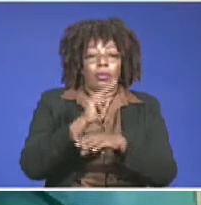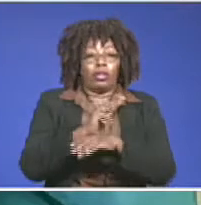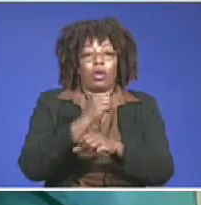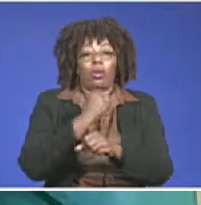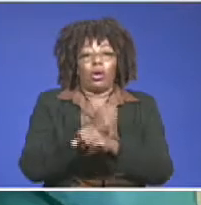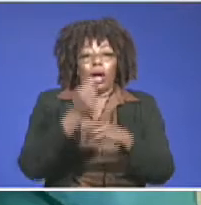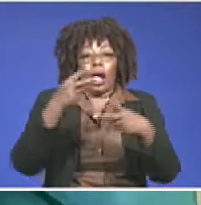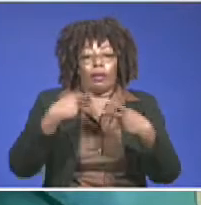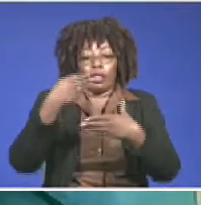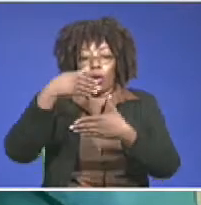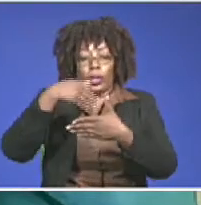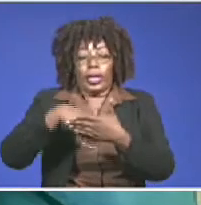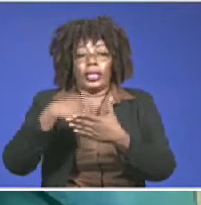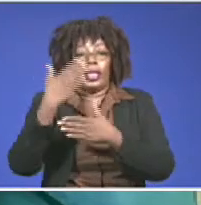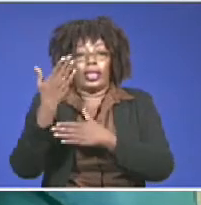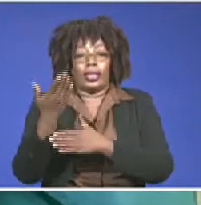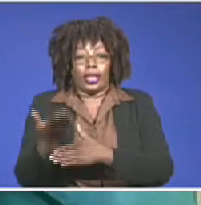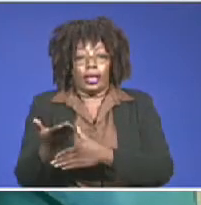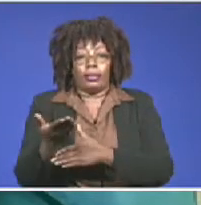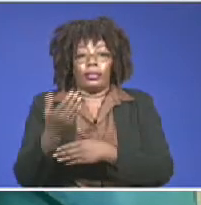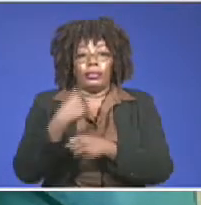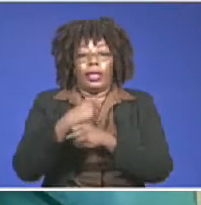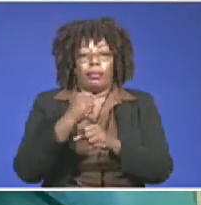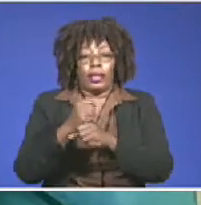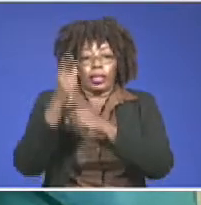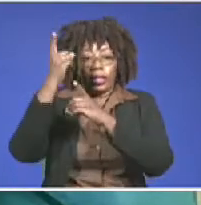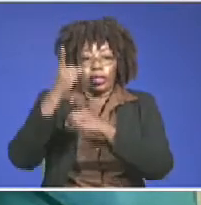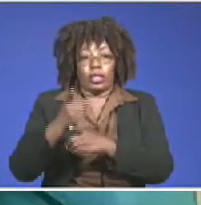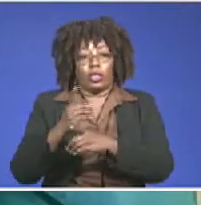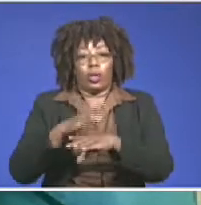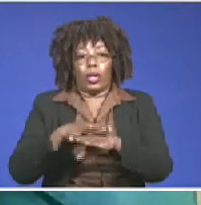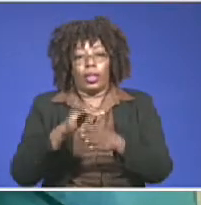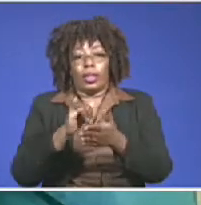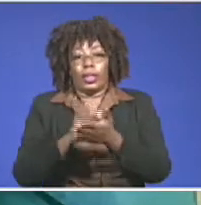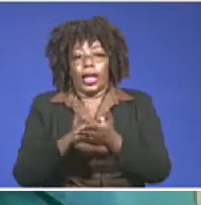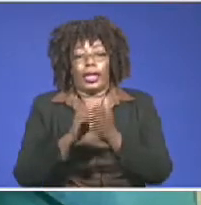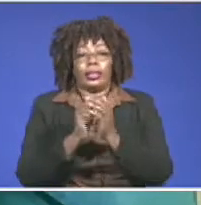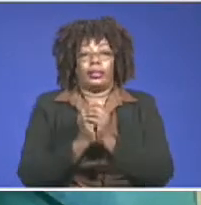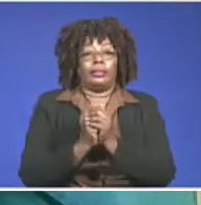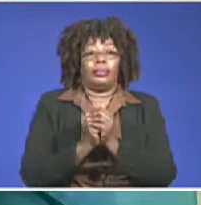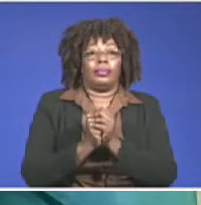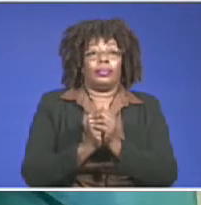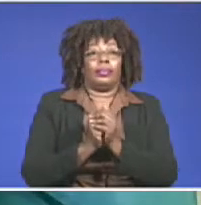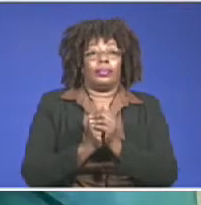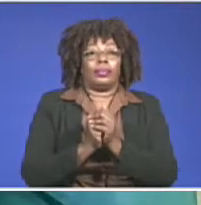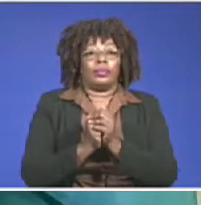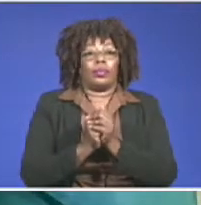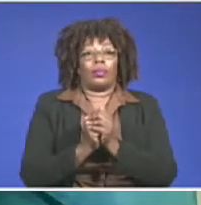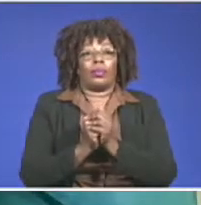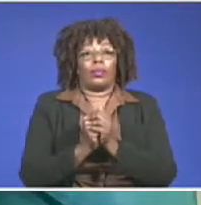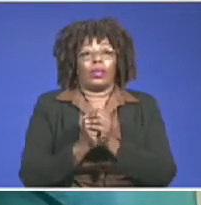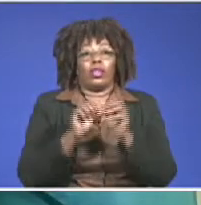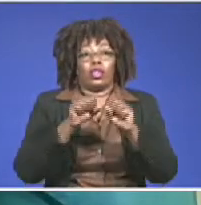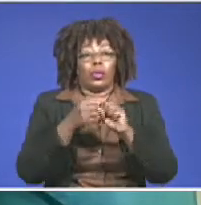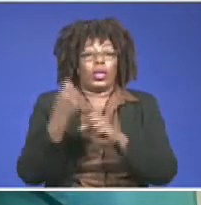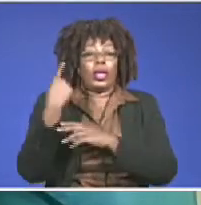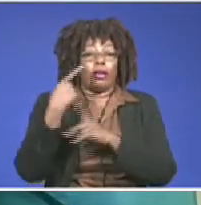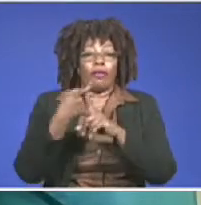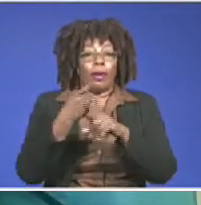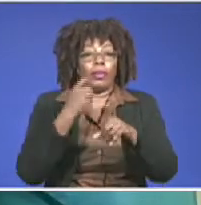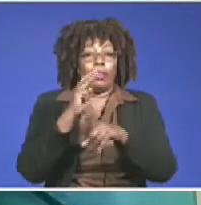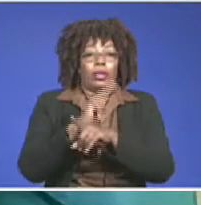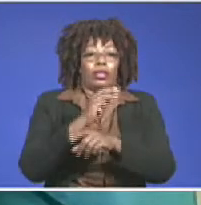in there and make a determination on that. So we'll hear from the Minister of Works and